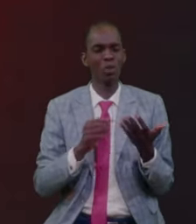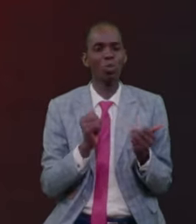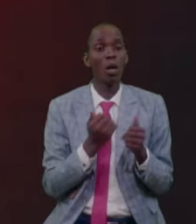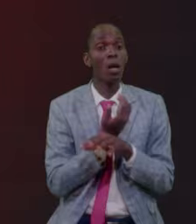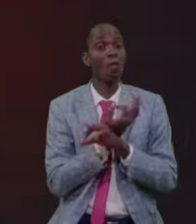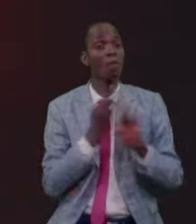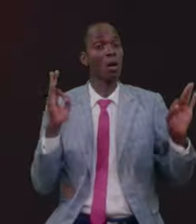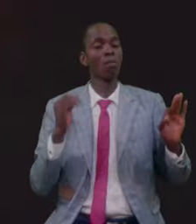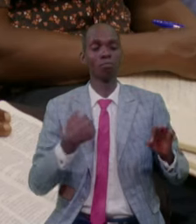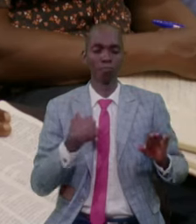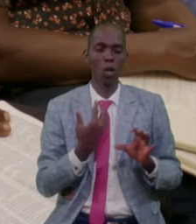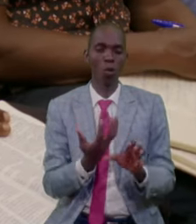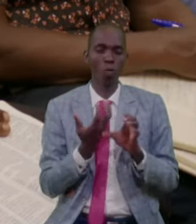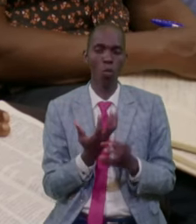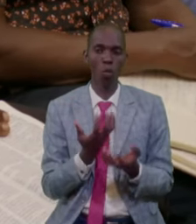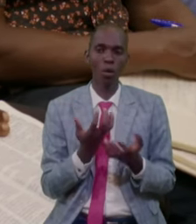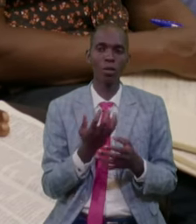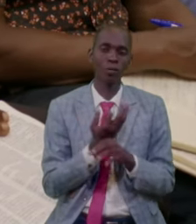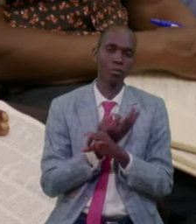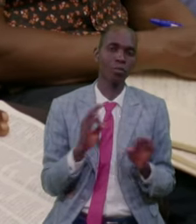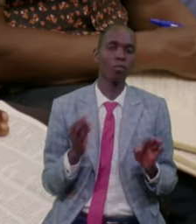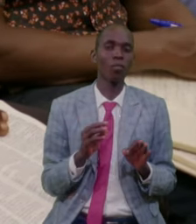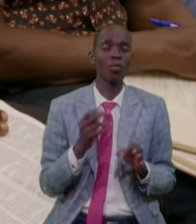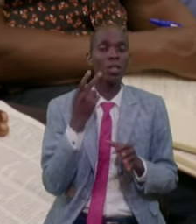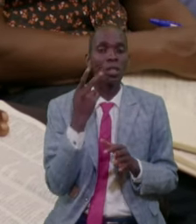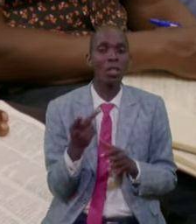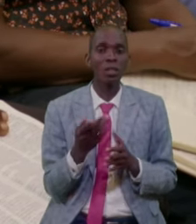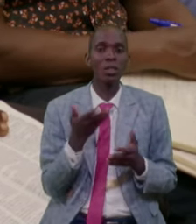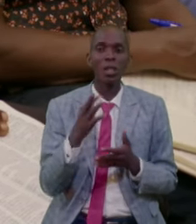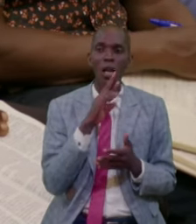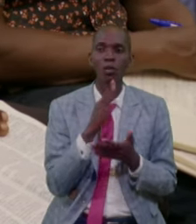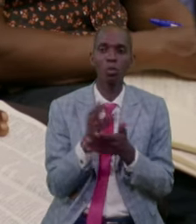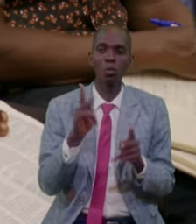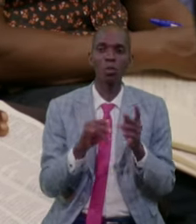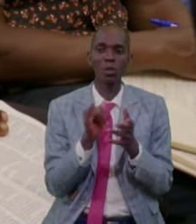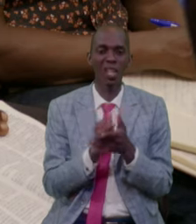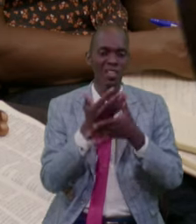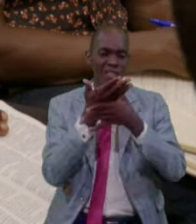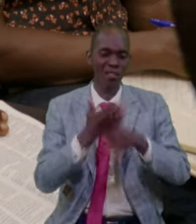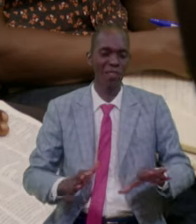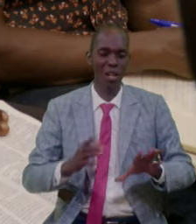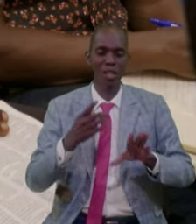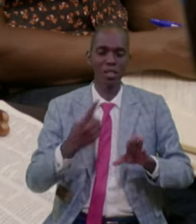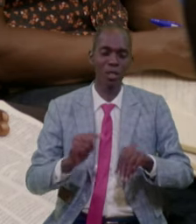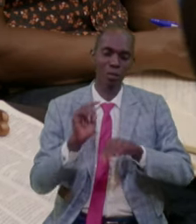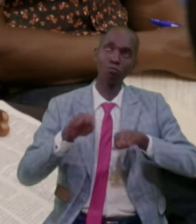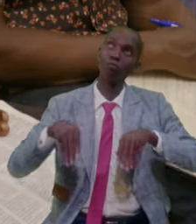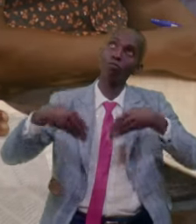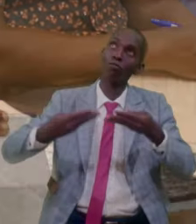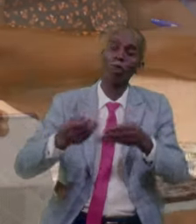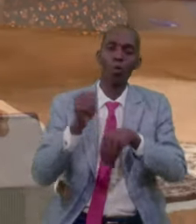people that divide the provisions of the word of God. And whatever